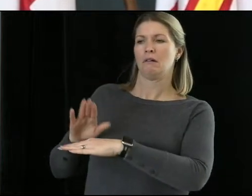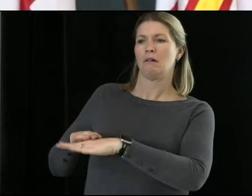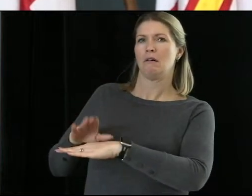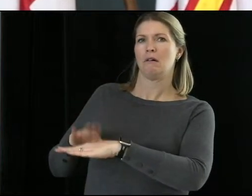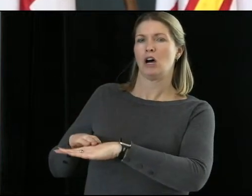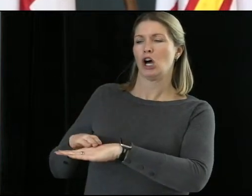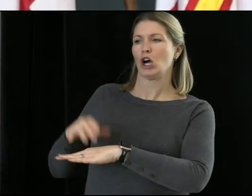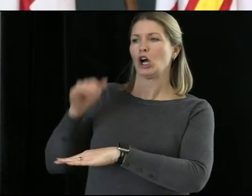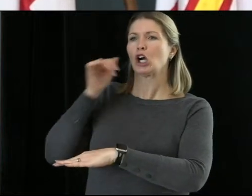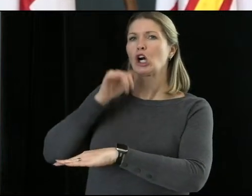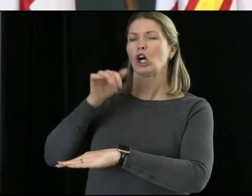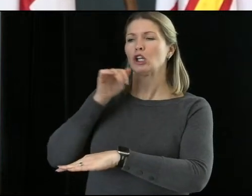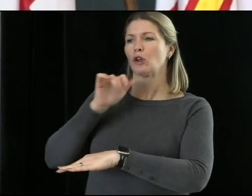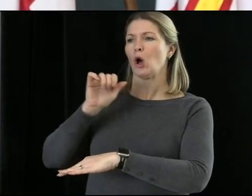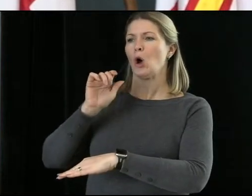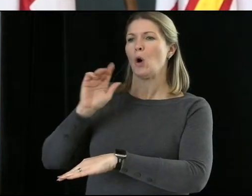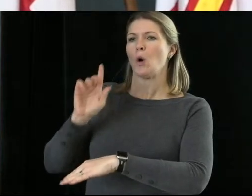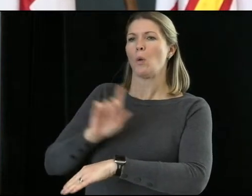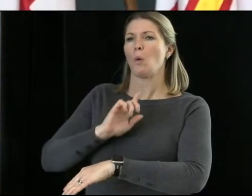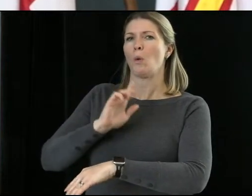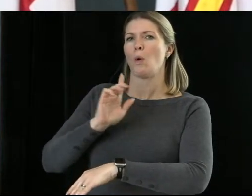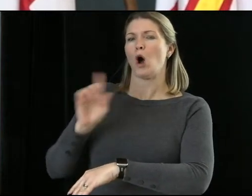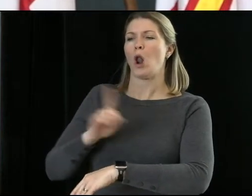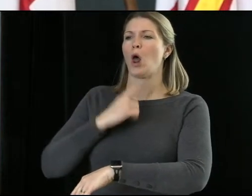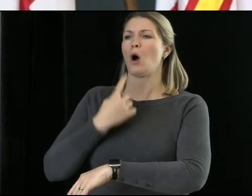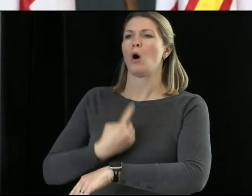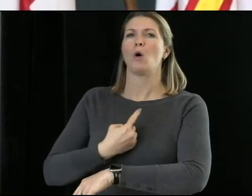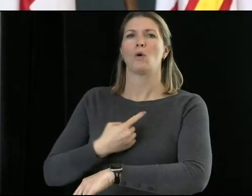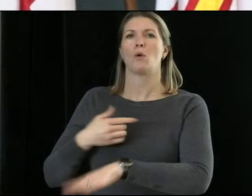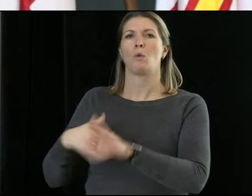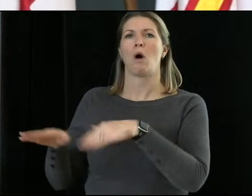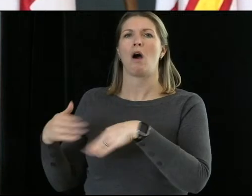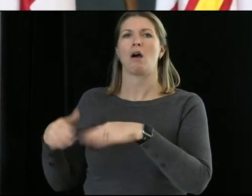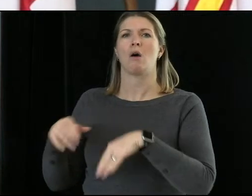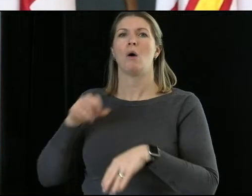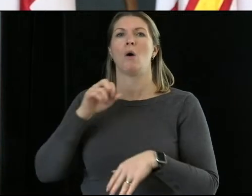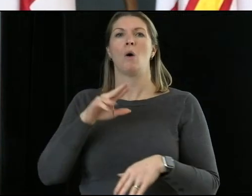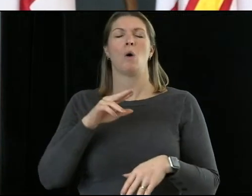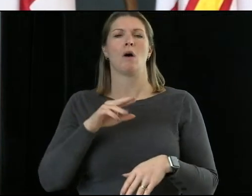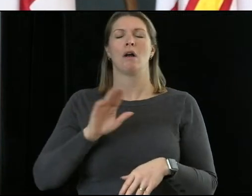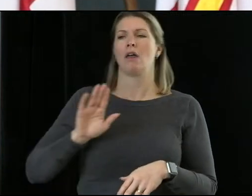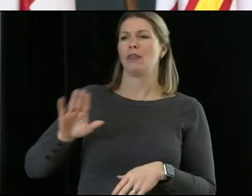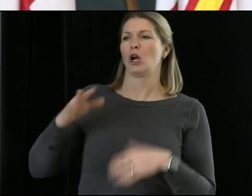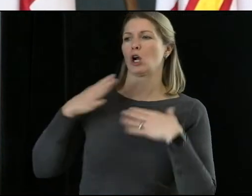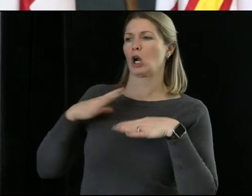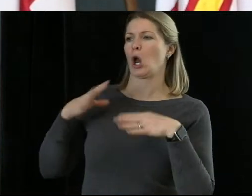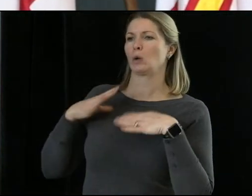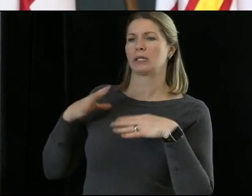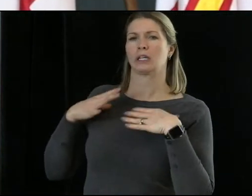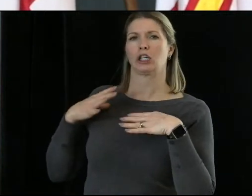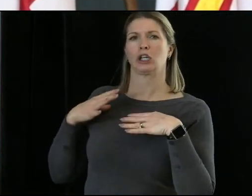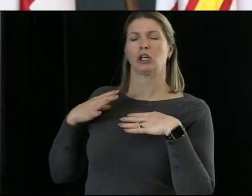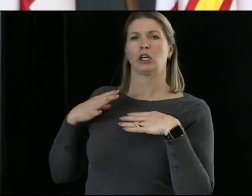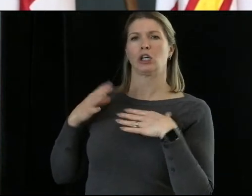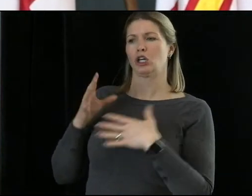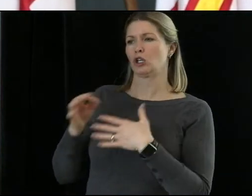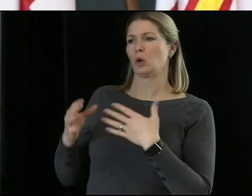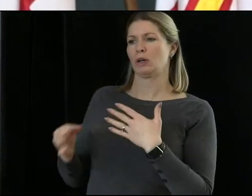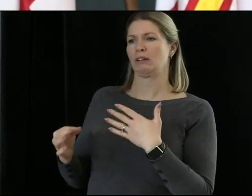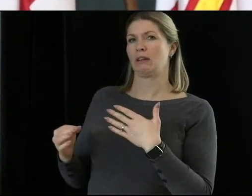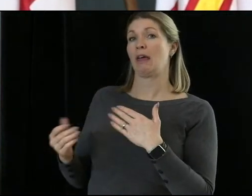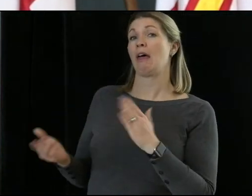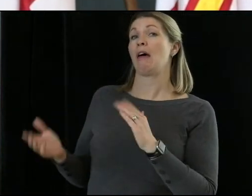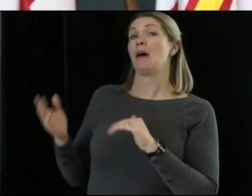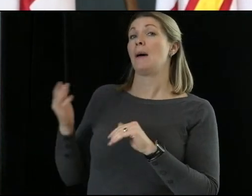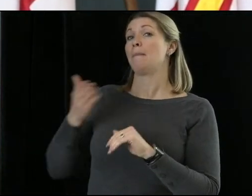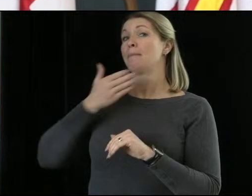walking alone and policing their clothing choices rather than teaching boys about